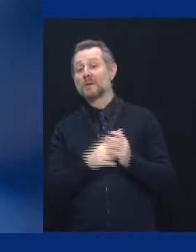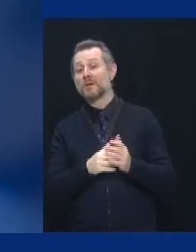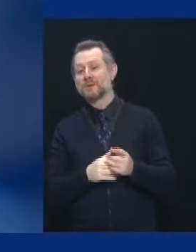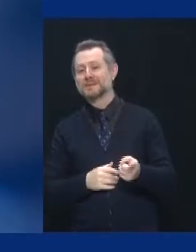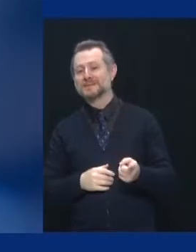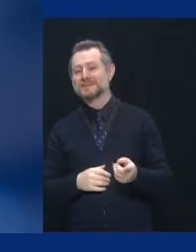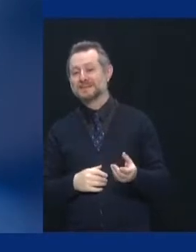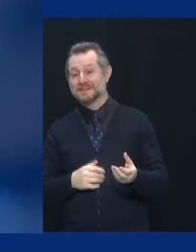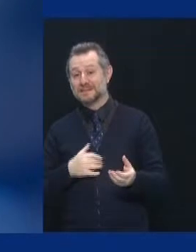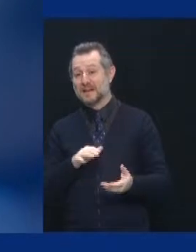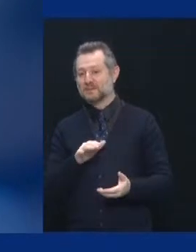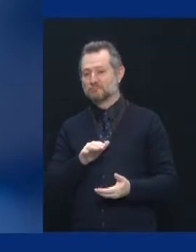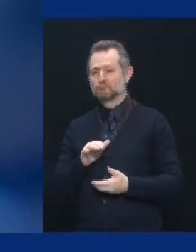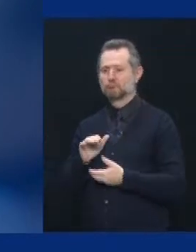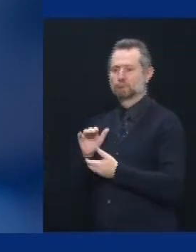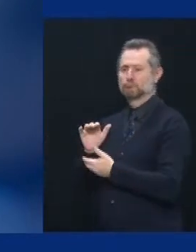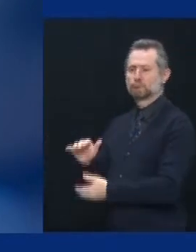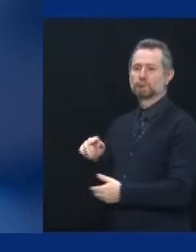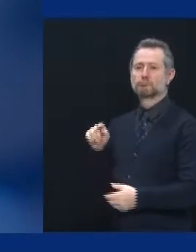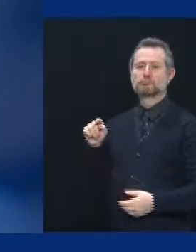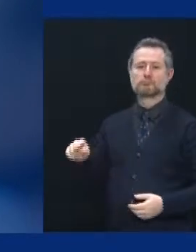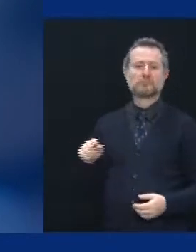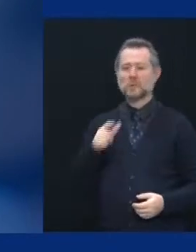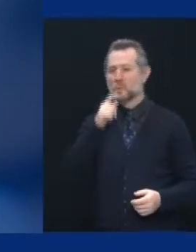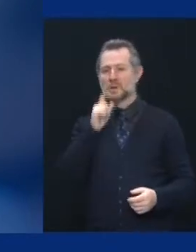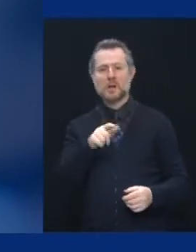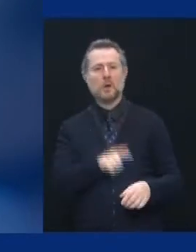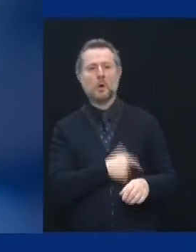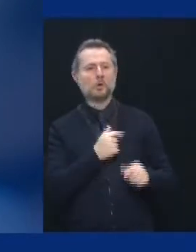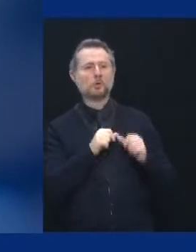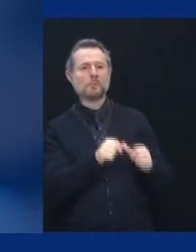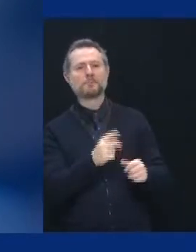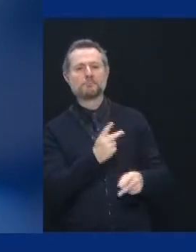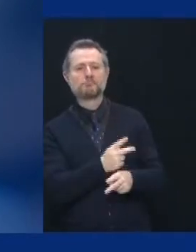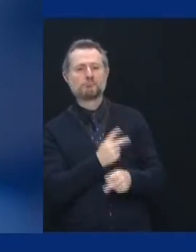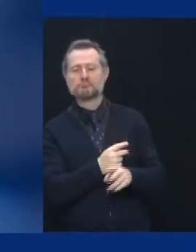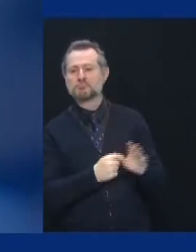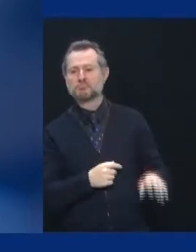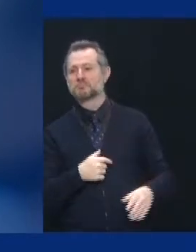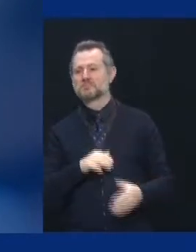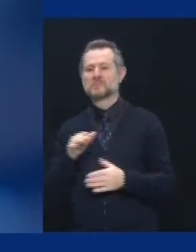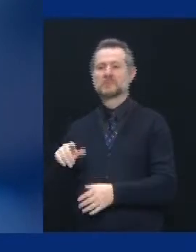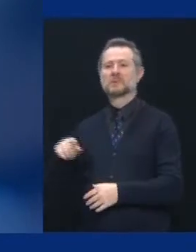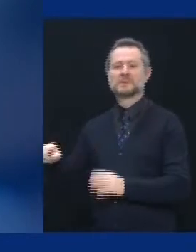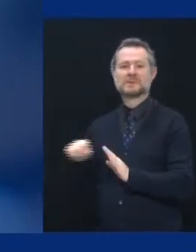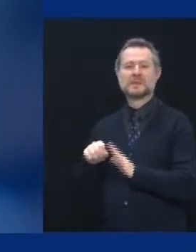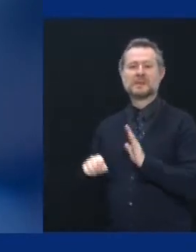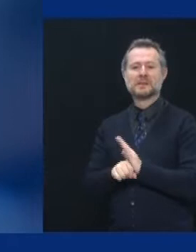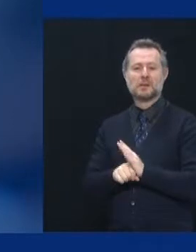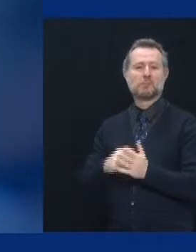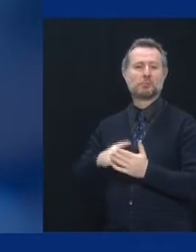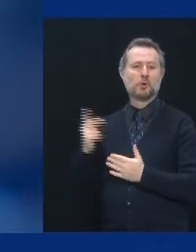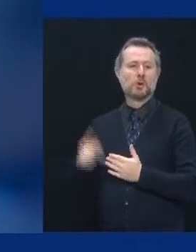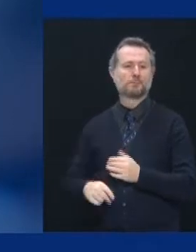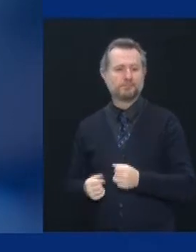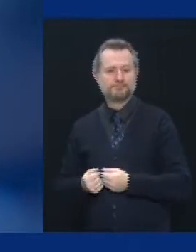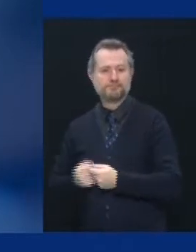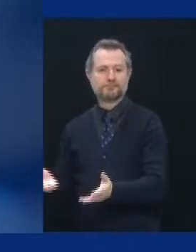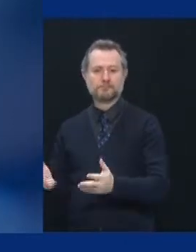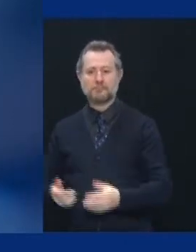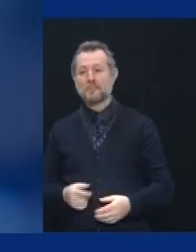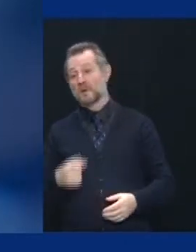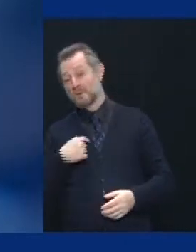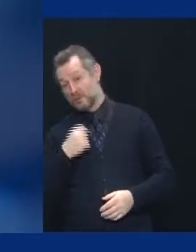are unused in the long-term care facility program to the state program, but we'll make sure that